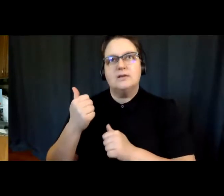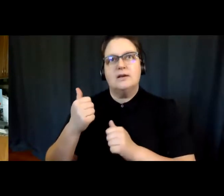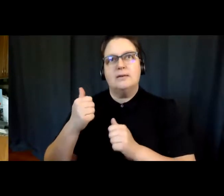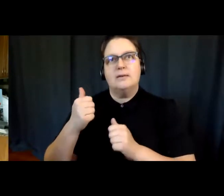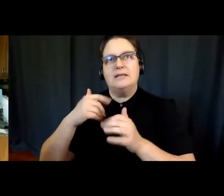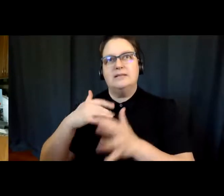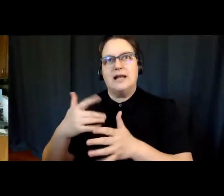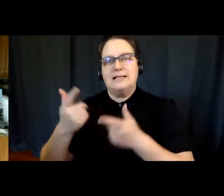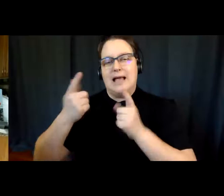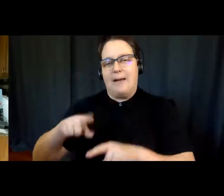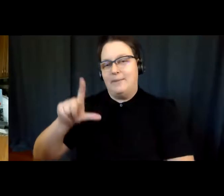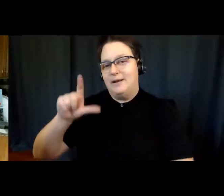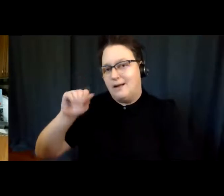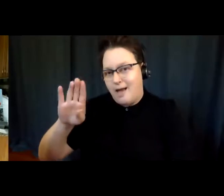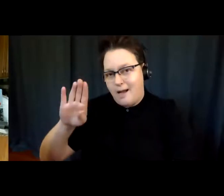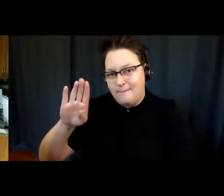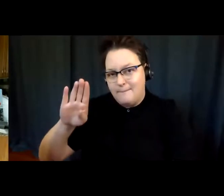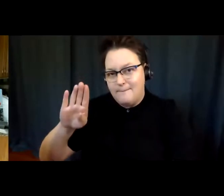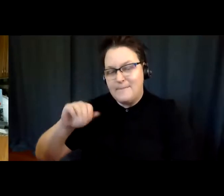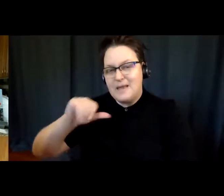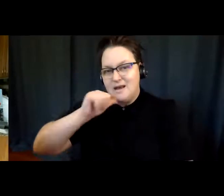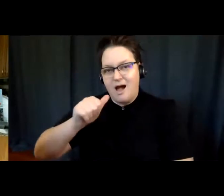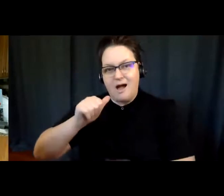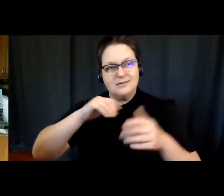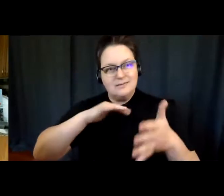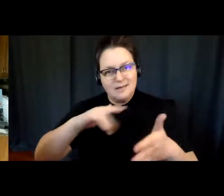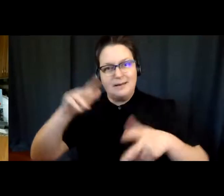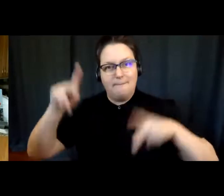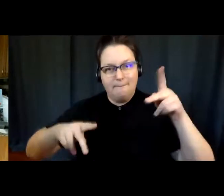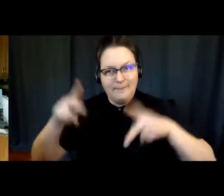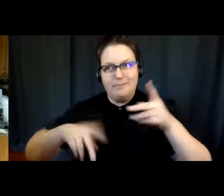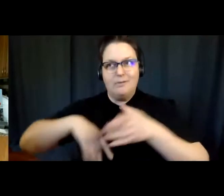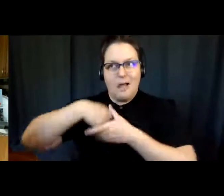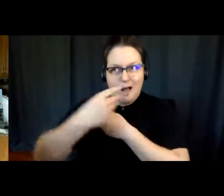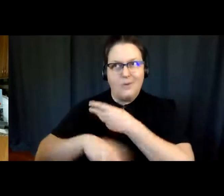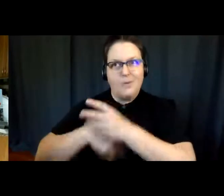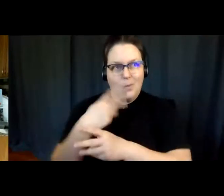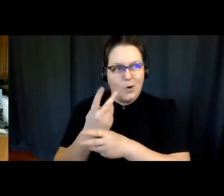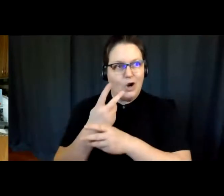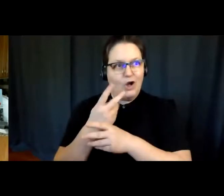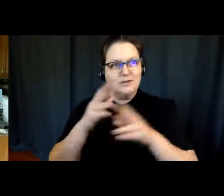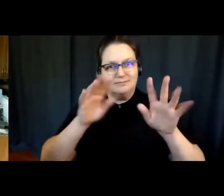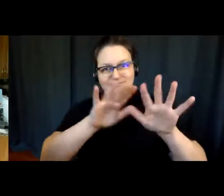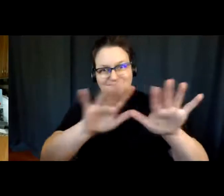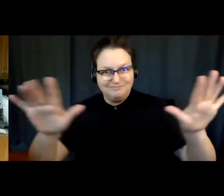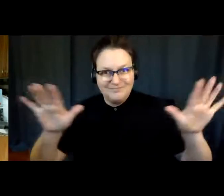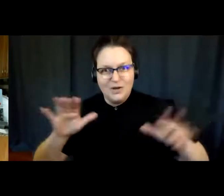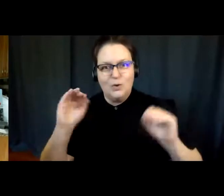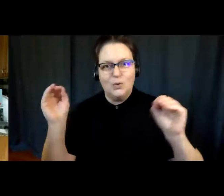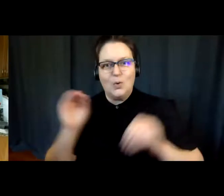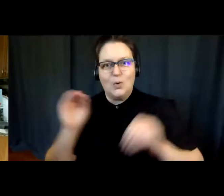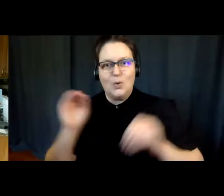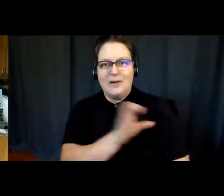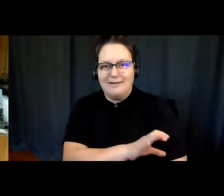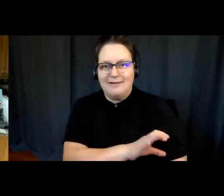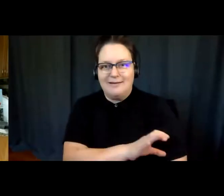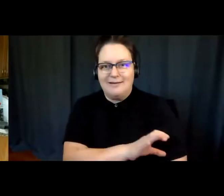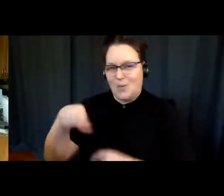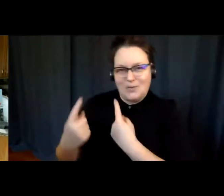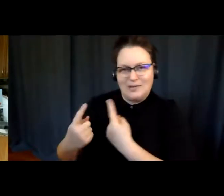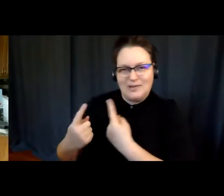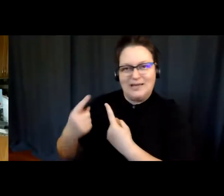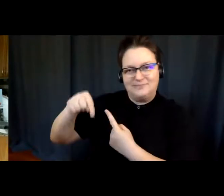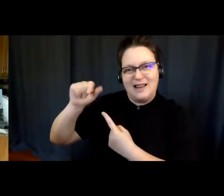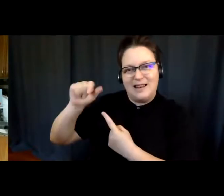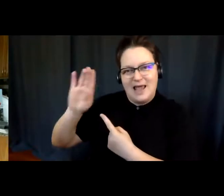been a clinical trial just yet. So it's still early days. I don't think we have a really